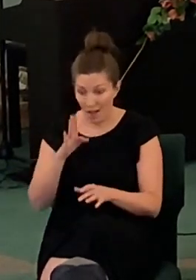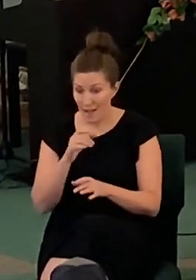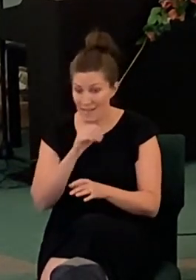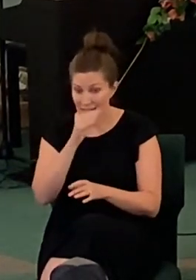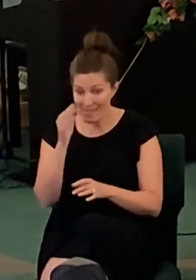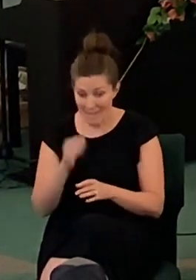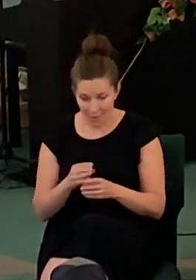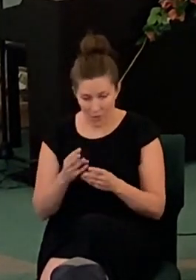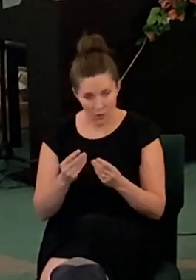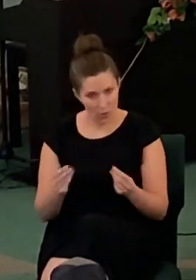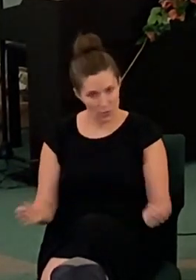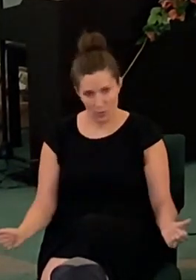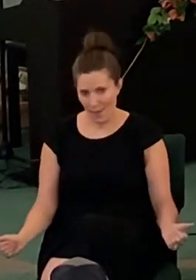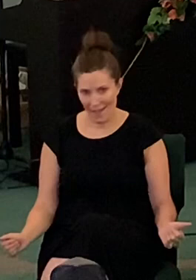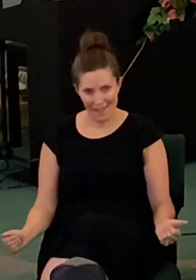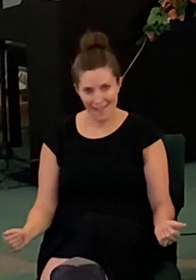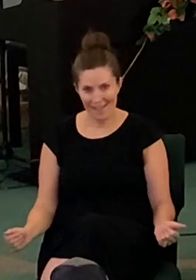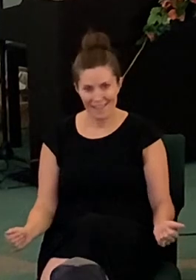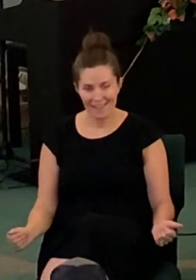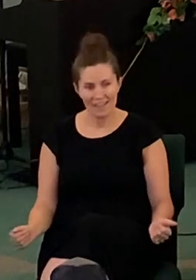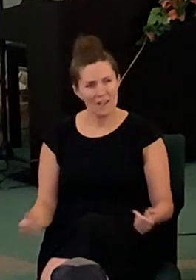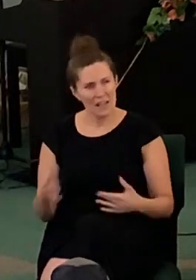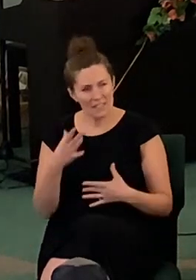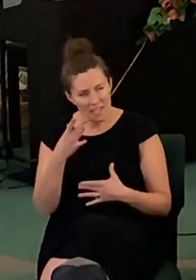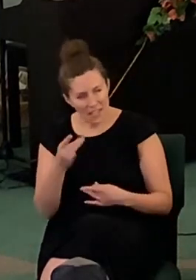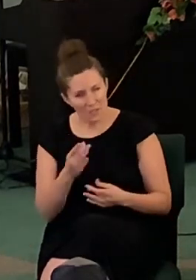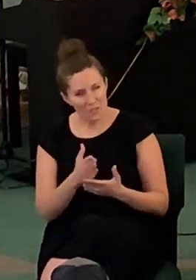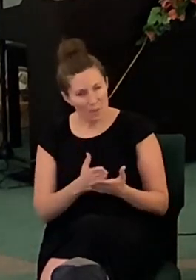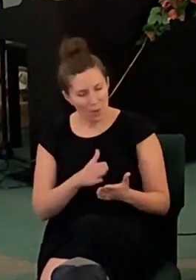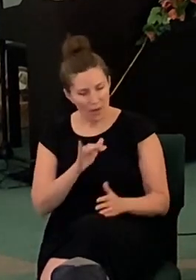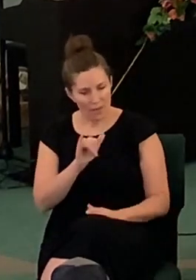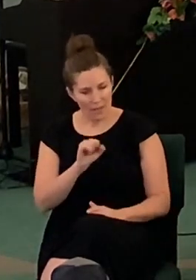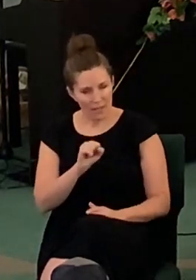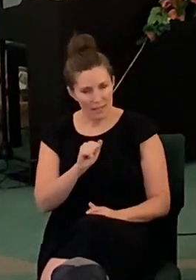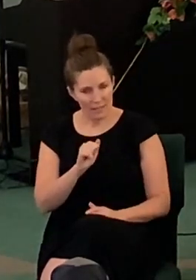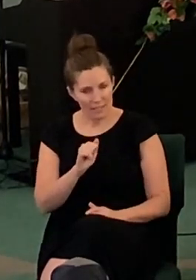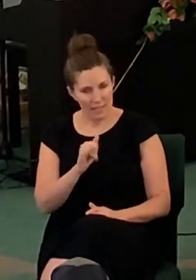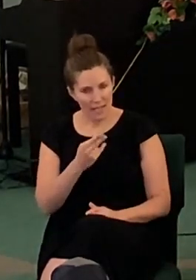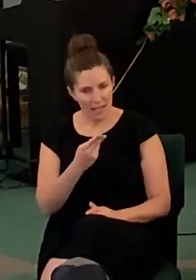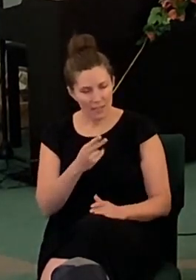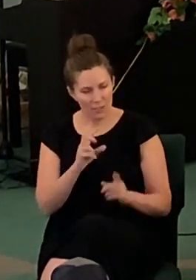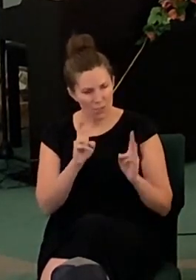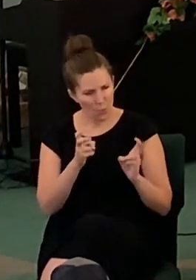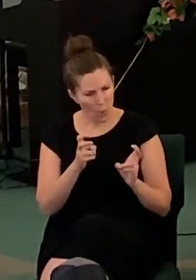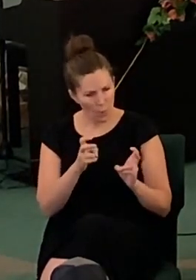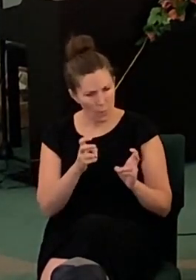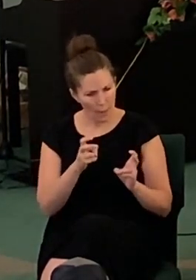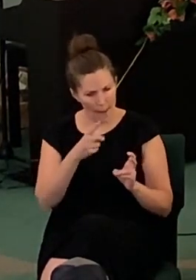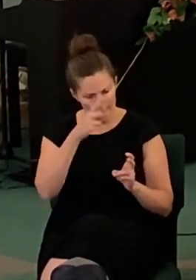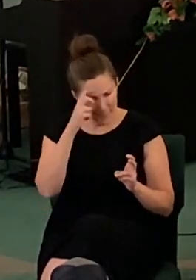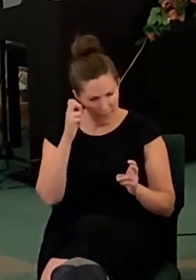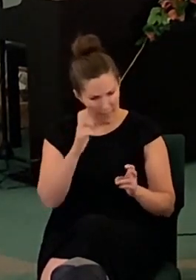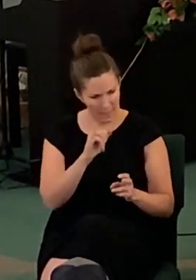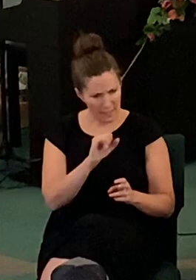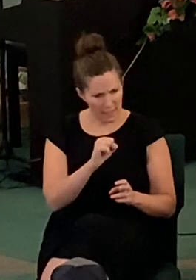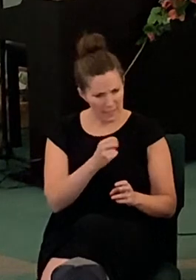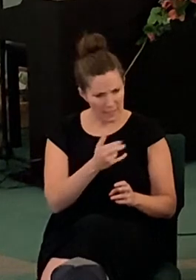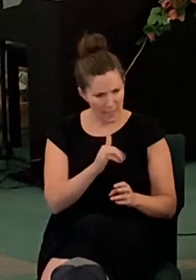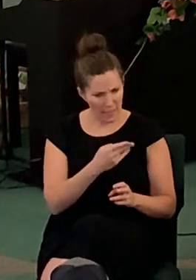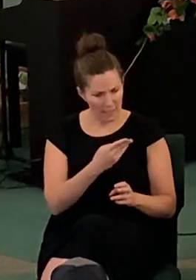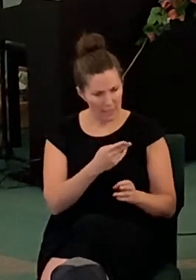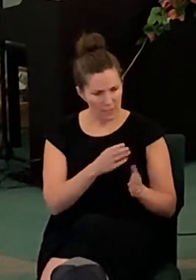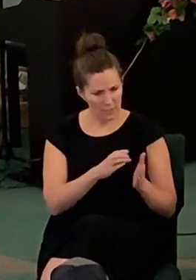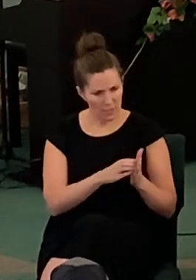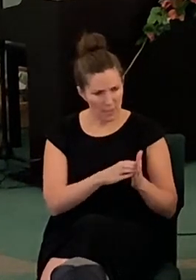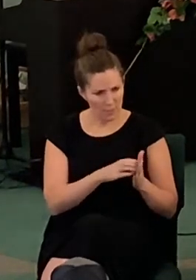go away, which is an interesting part of Isaiah to quote because Isaiah chapters 1 through 39 are all about